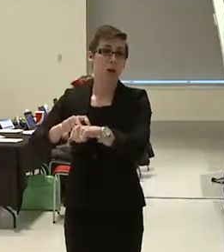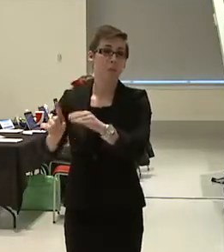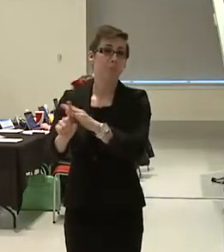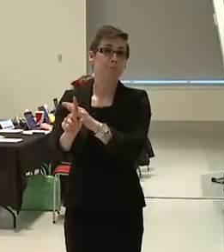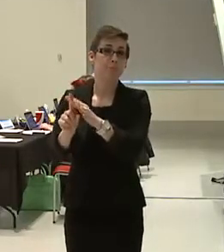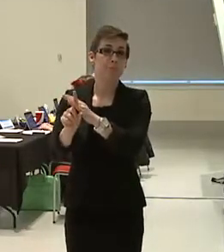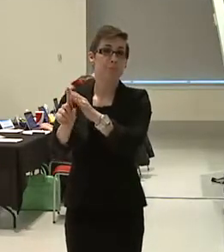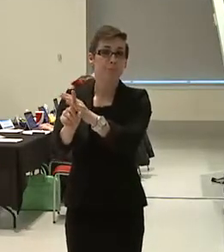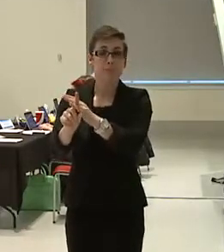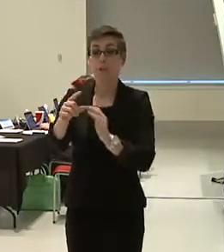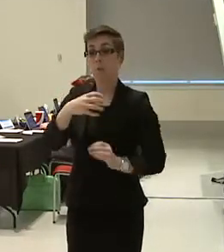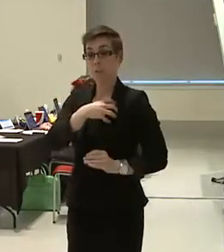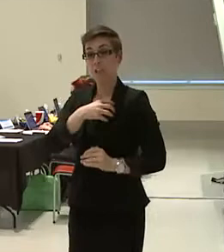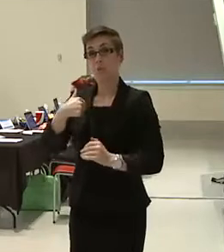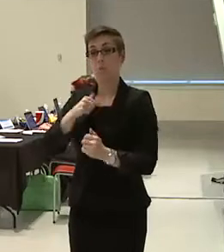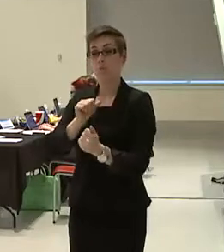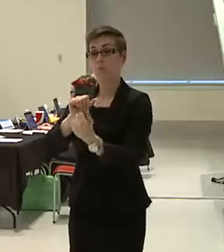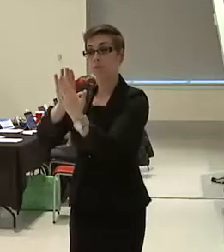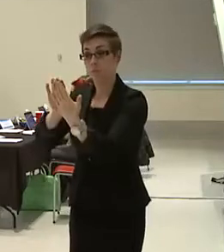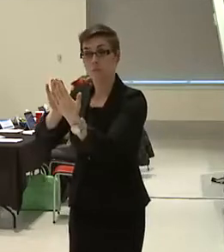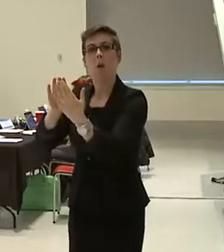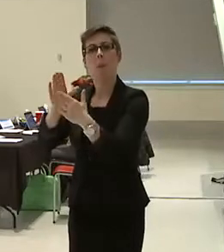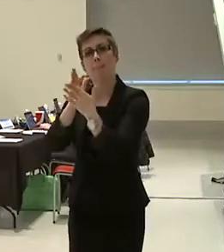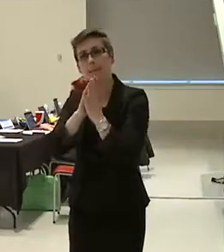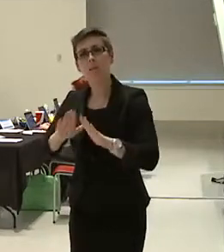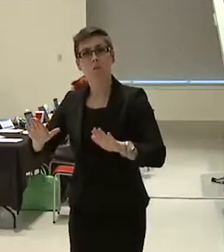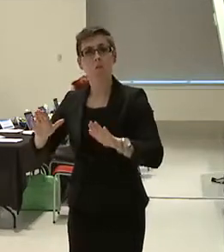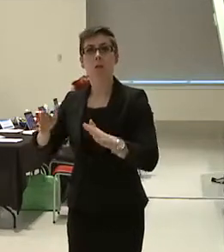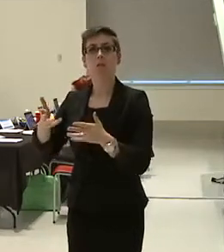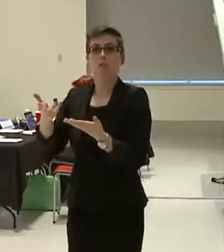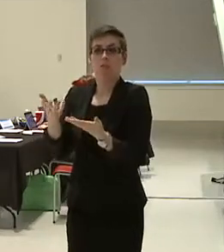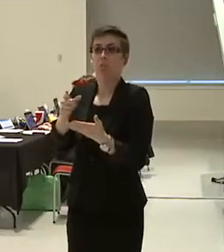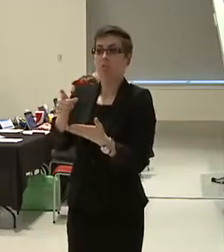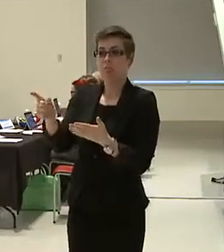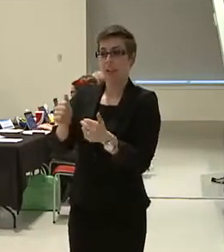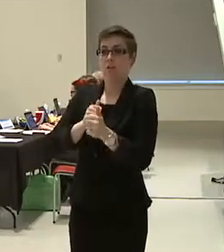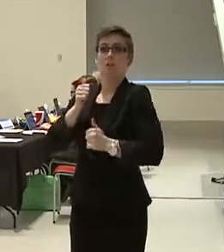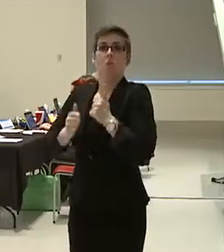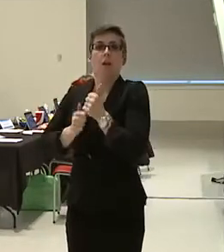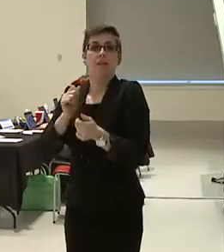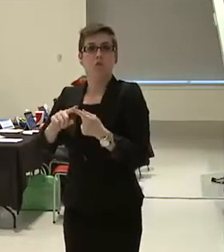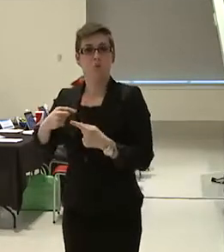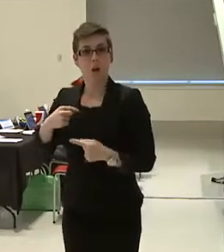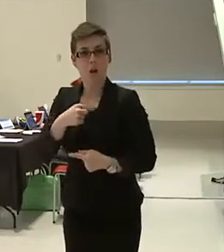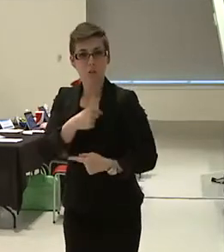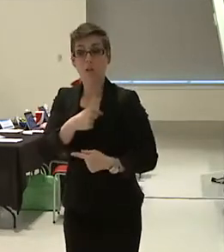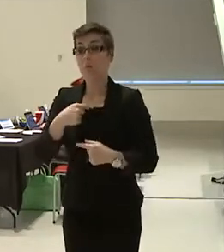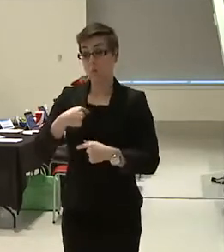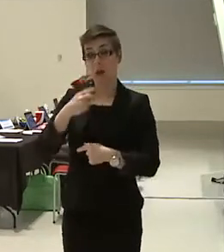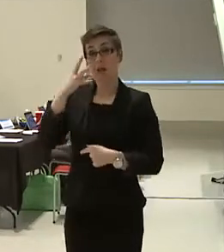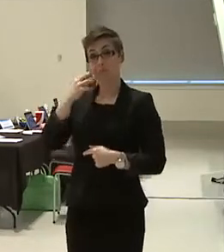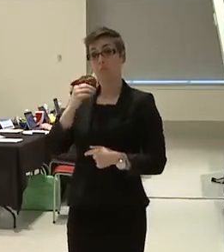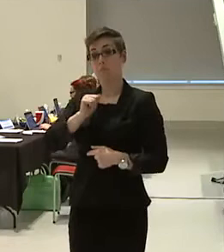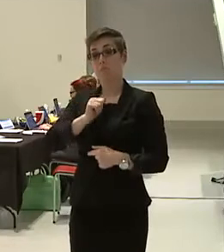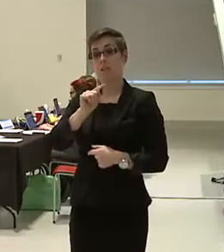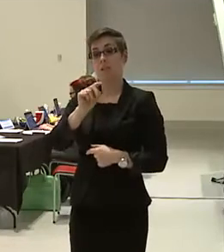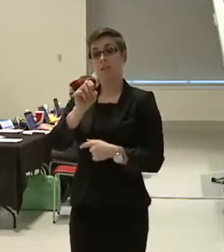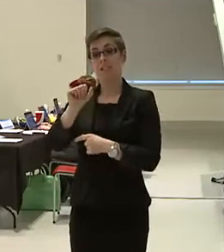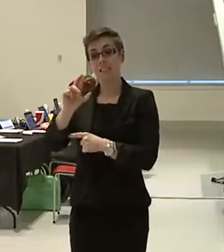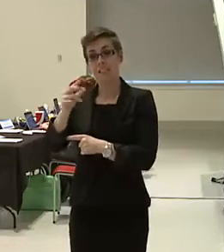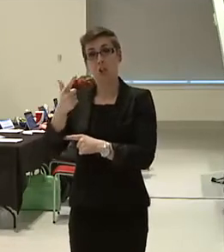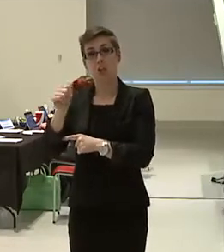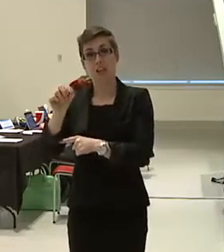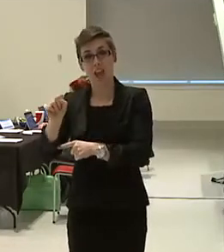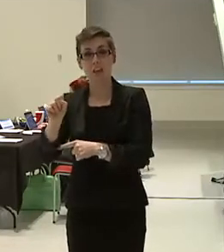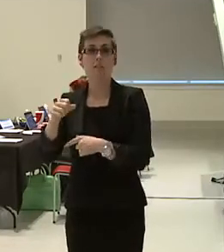police in peaceful protest where they have been aggressive towards us. So I, like many others, have been tear gassed. I've had non-lethal weapons pointed at me